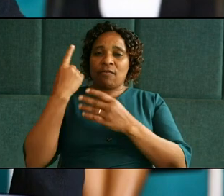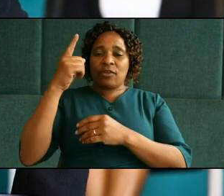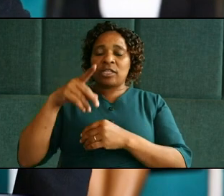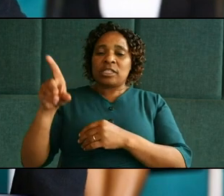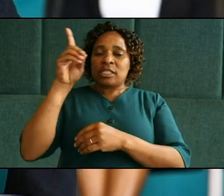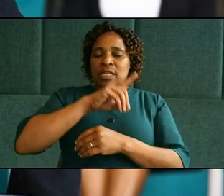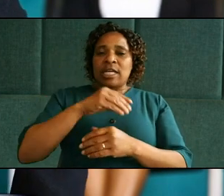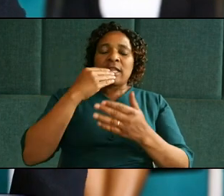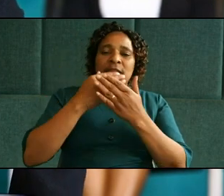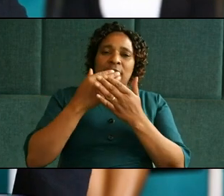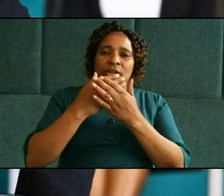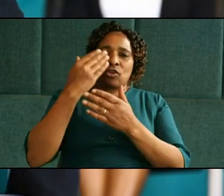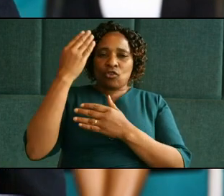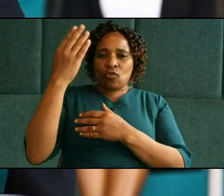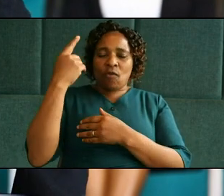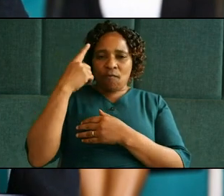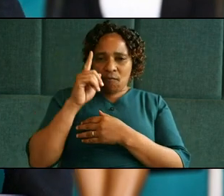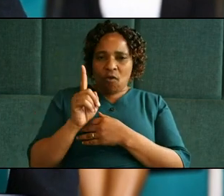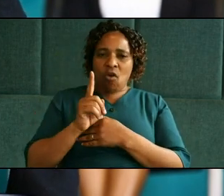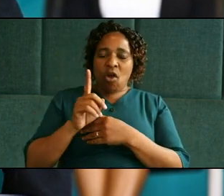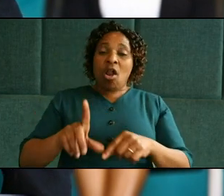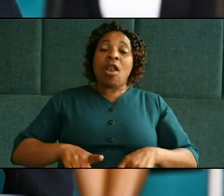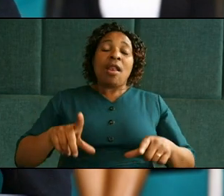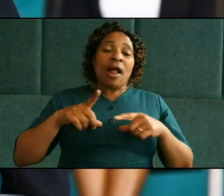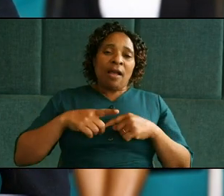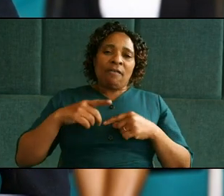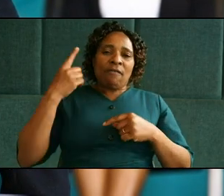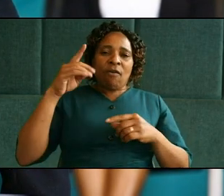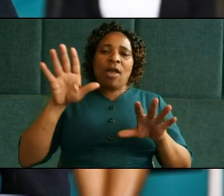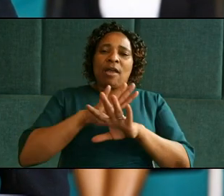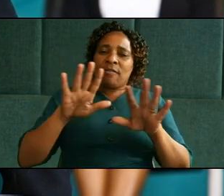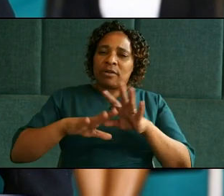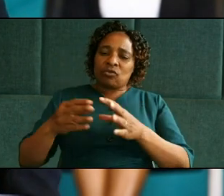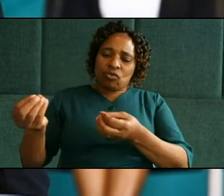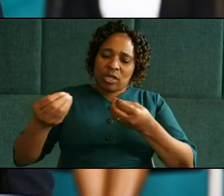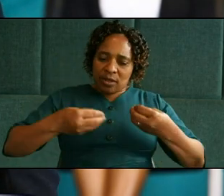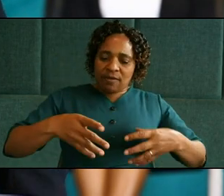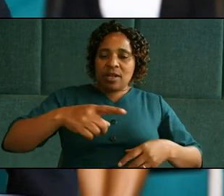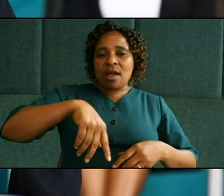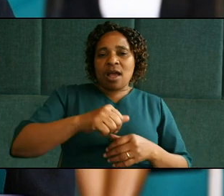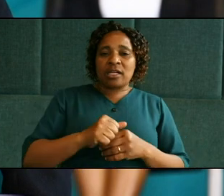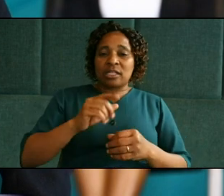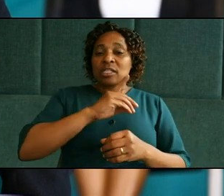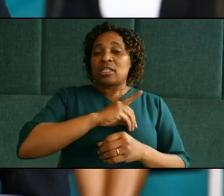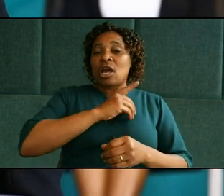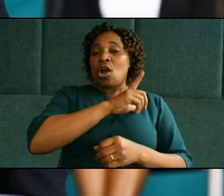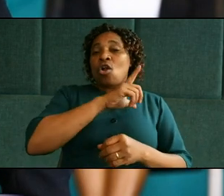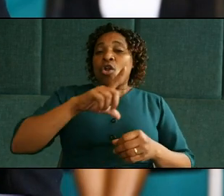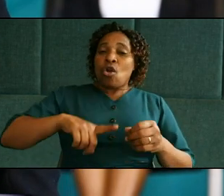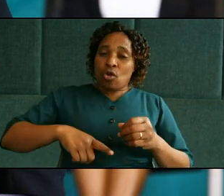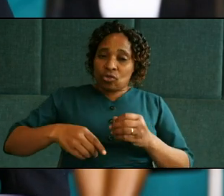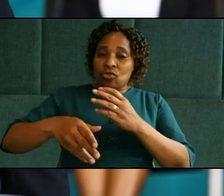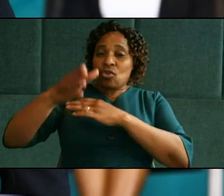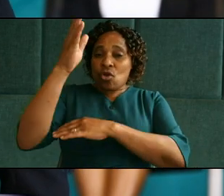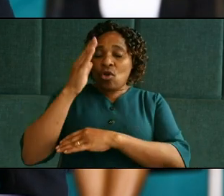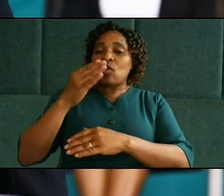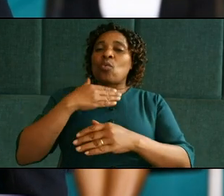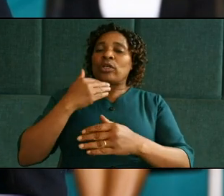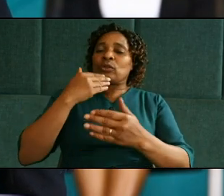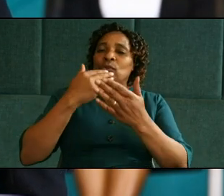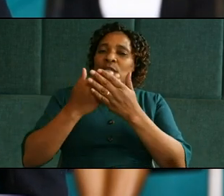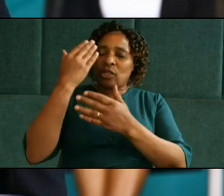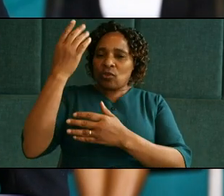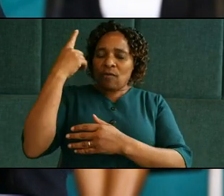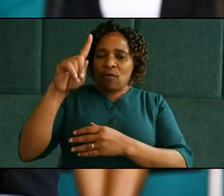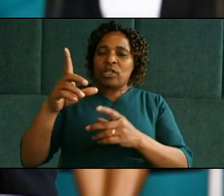thank you for life. We thank you for everything you've given us. Dear God, we also want to thank you for